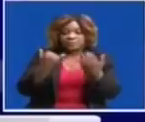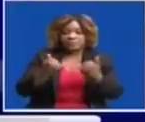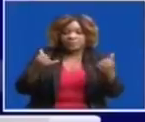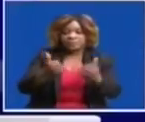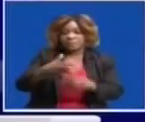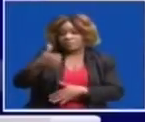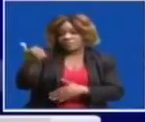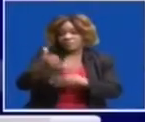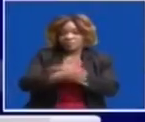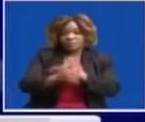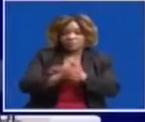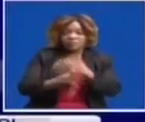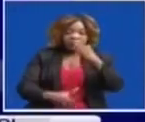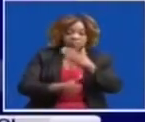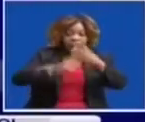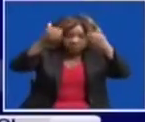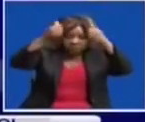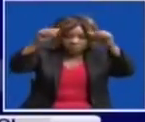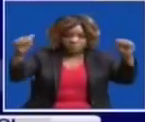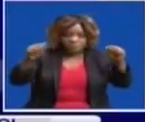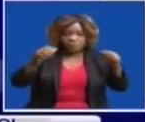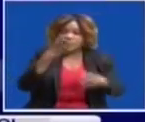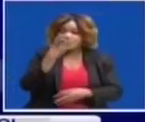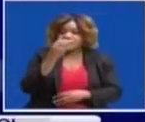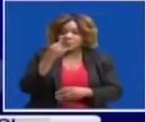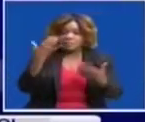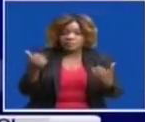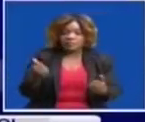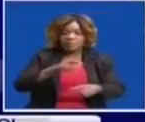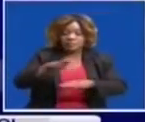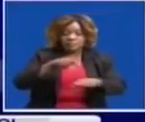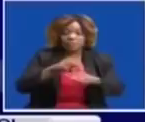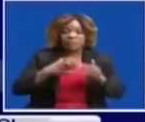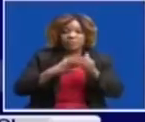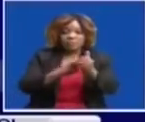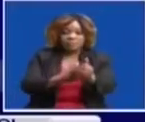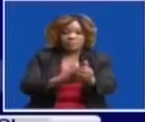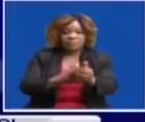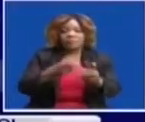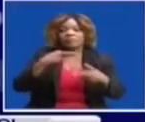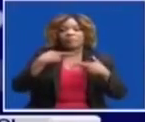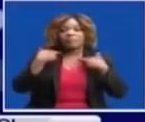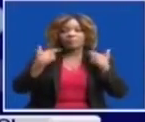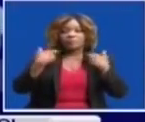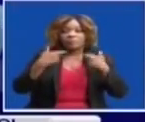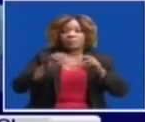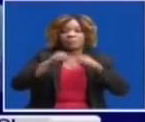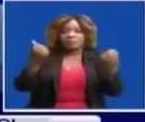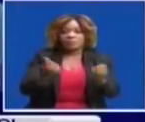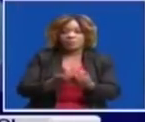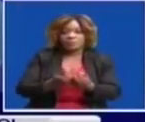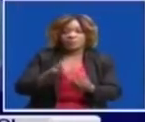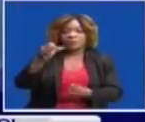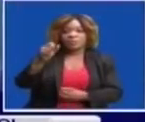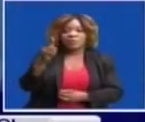in the country. The Vice President said this in a speech read for her by National Guidance and Religious Affairs Minister